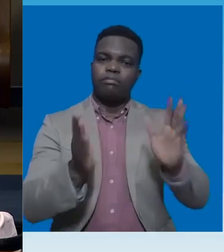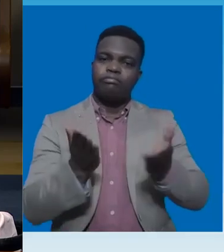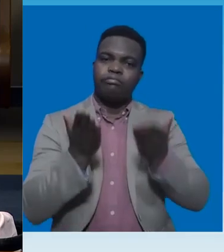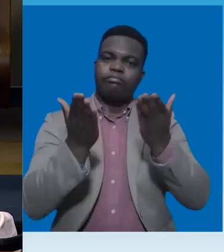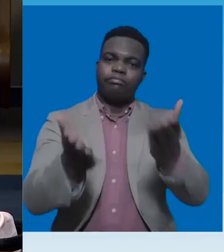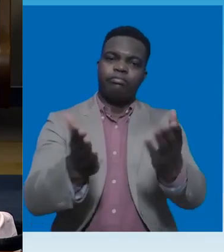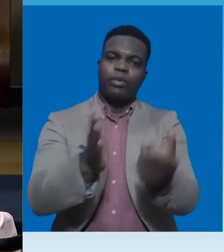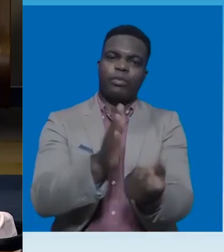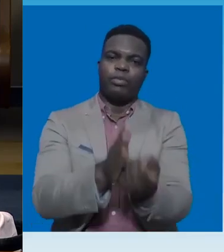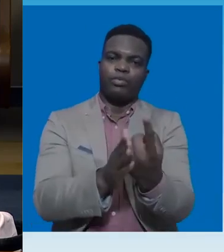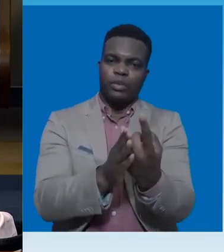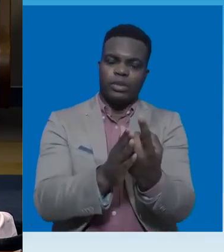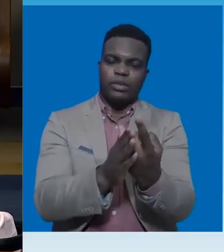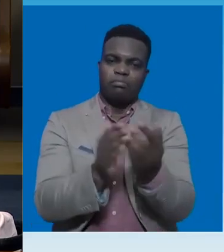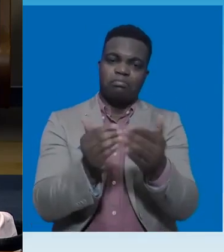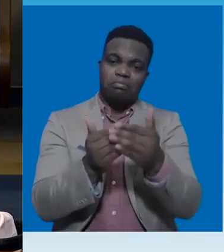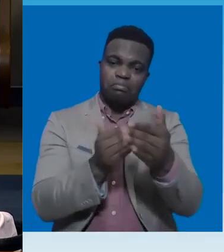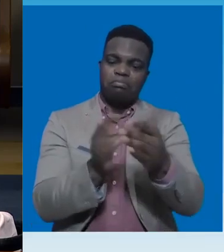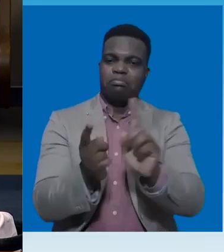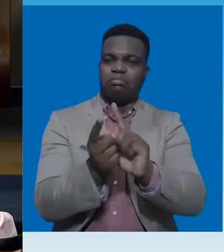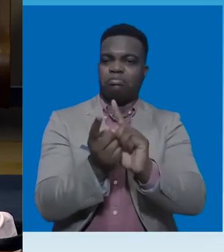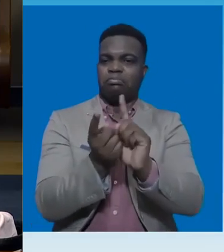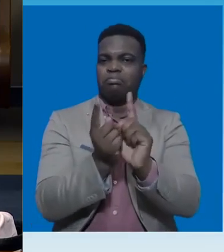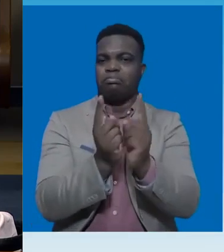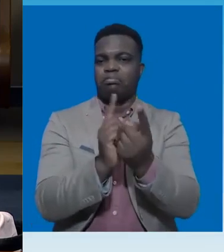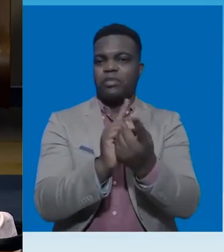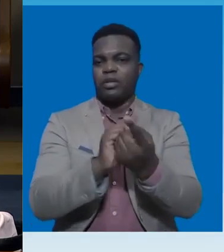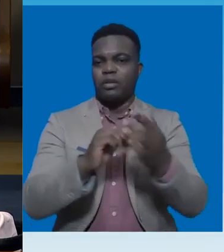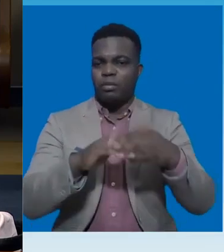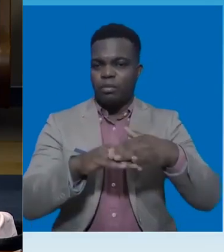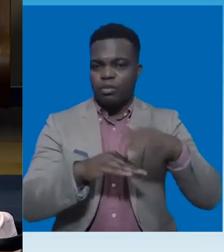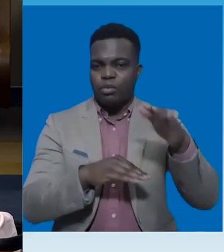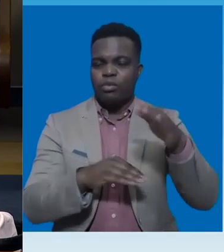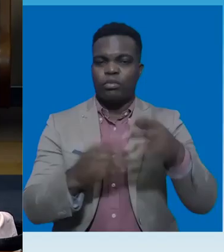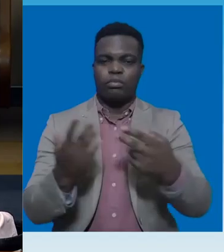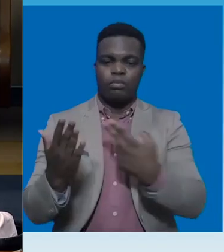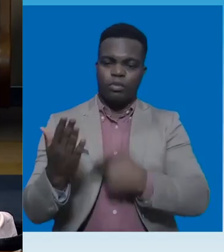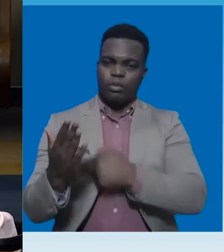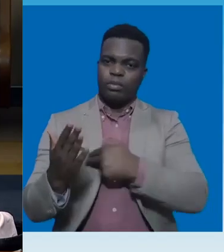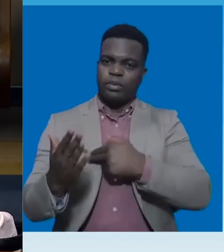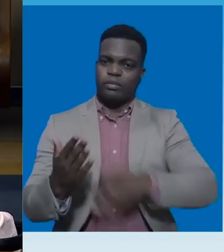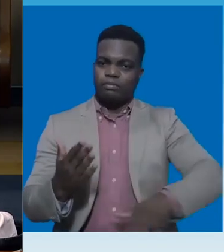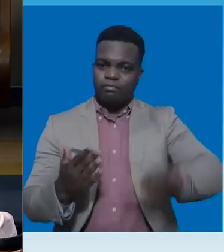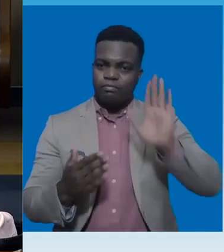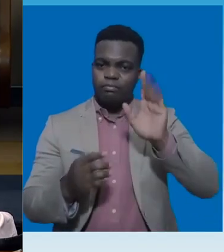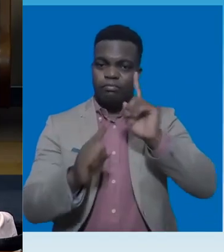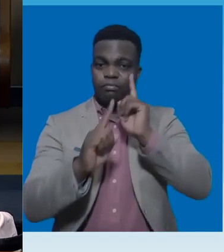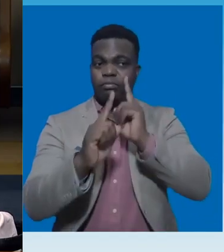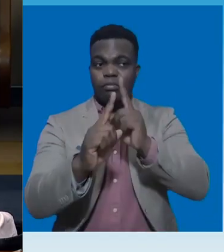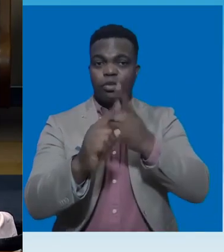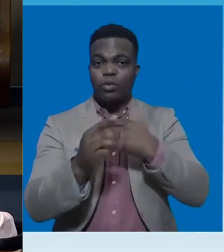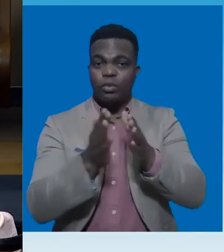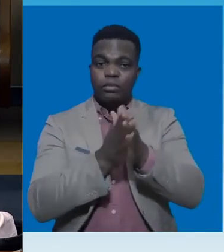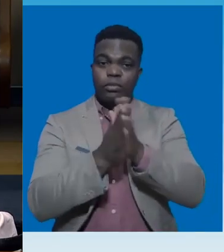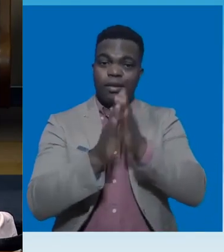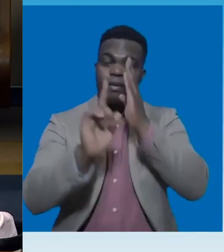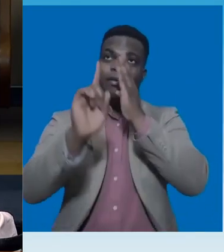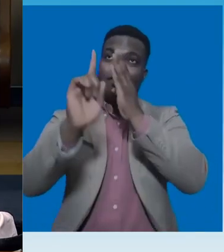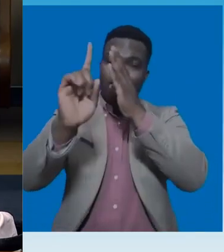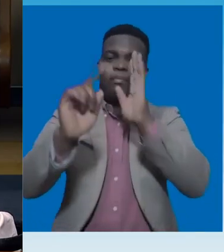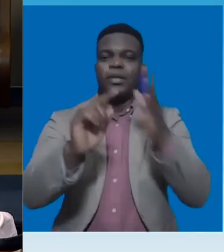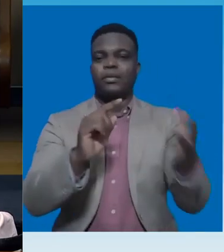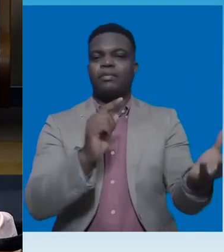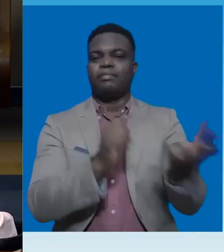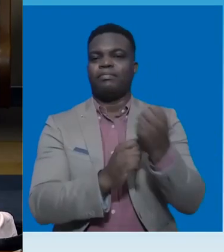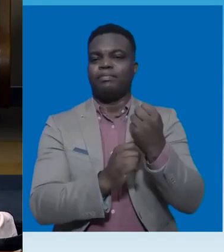to renew that commitment, to raise our ambition, to close persistent gaps, and to ensure that